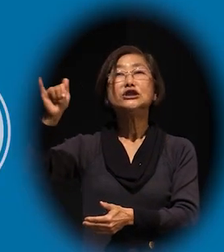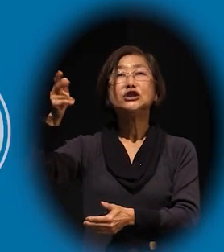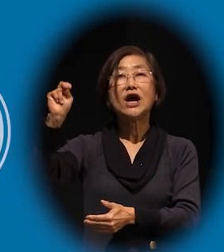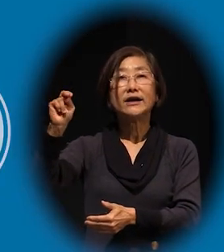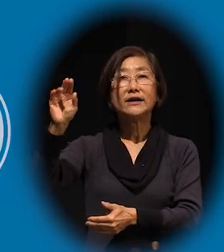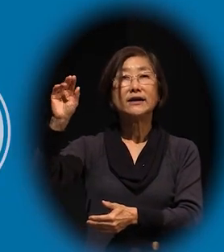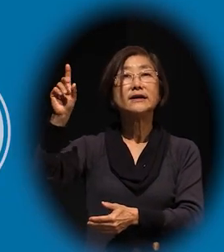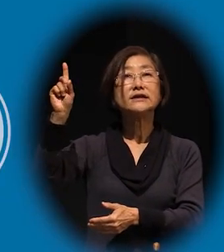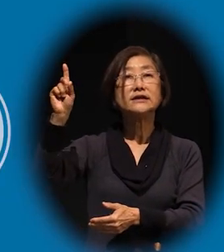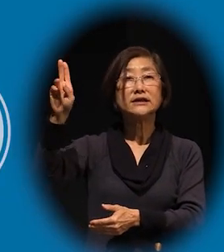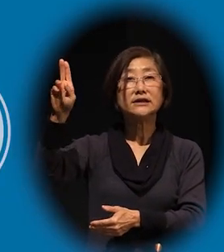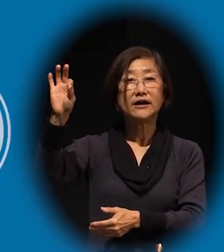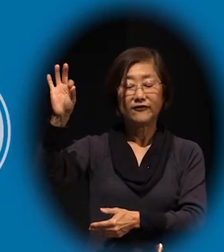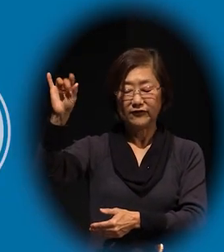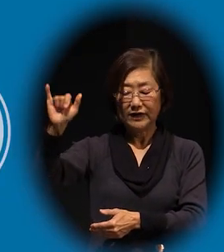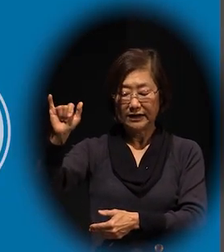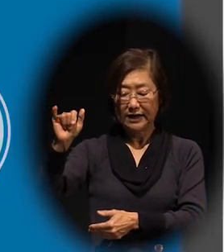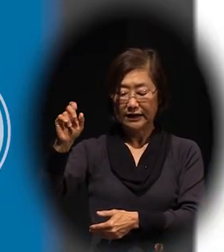John Duffy.